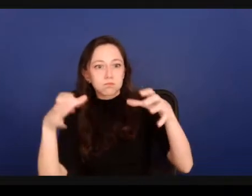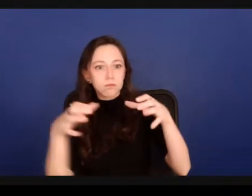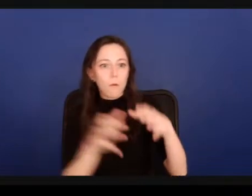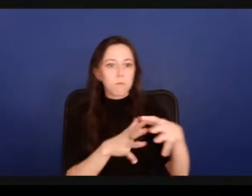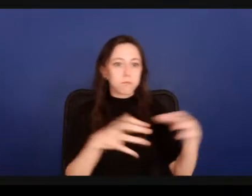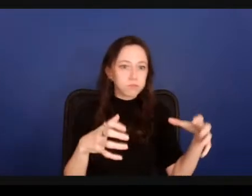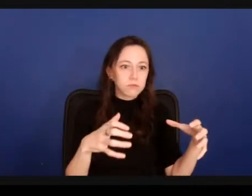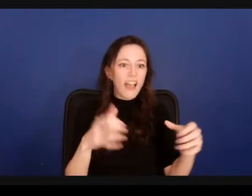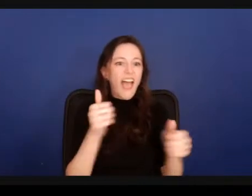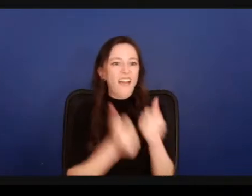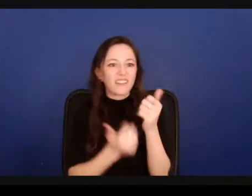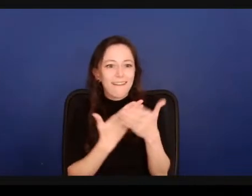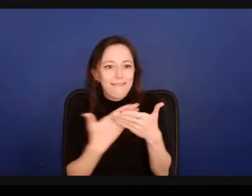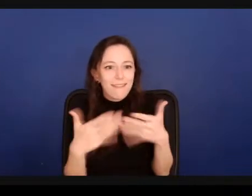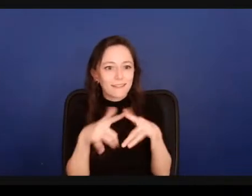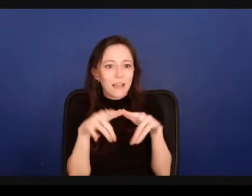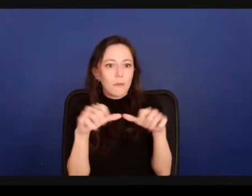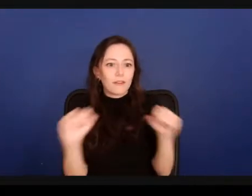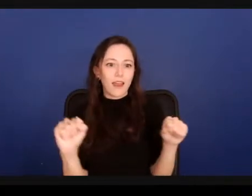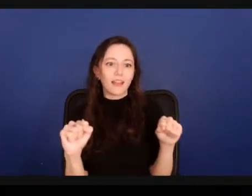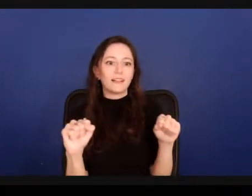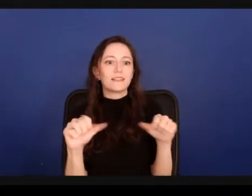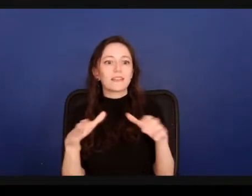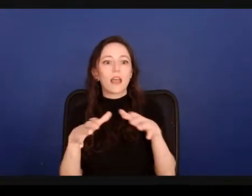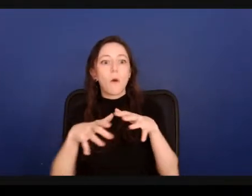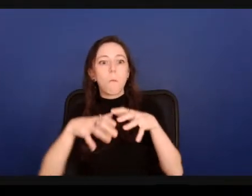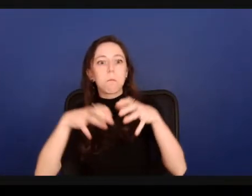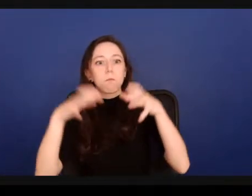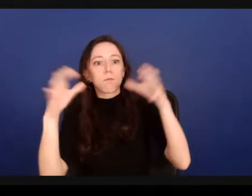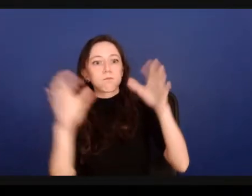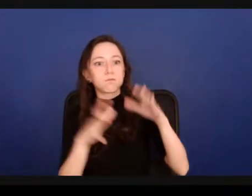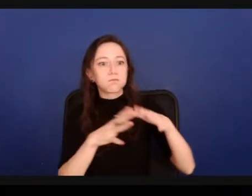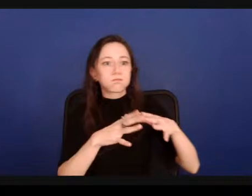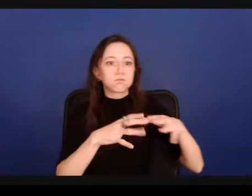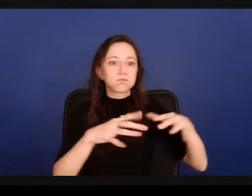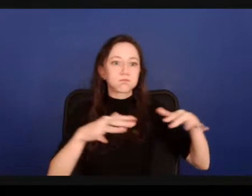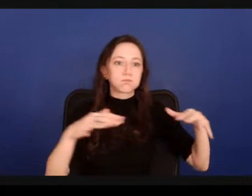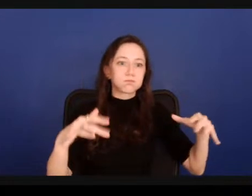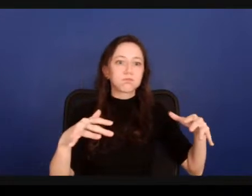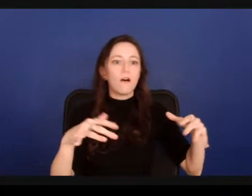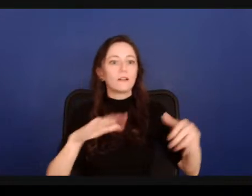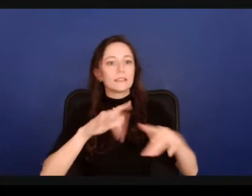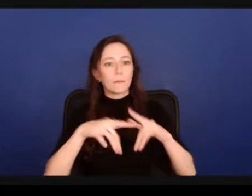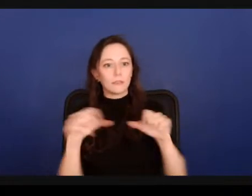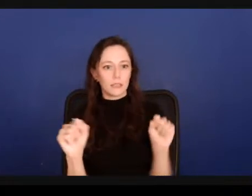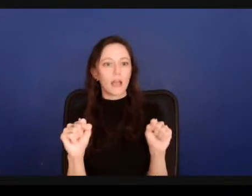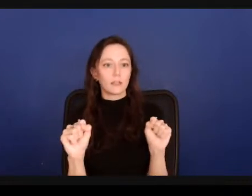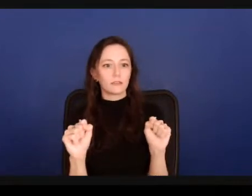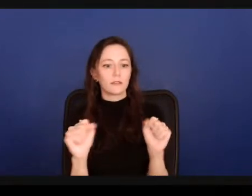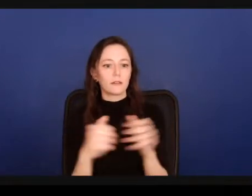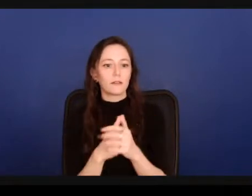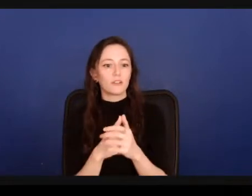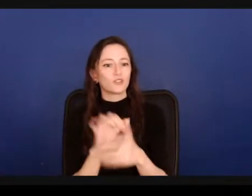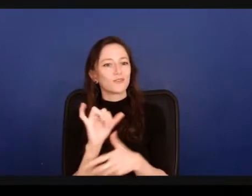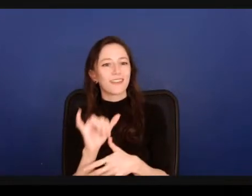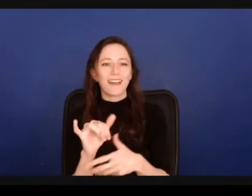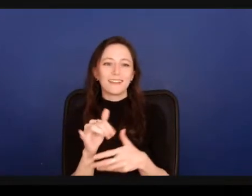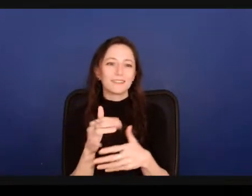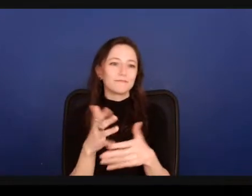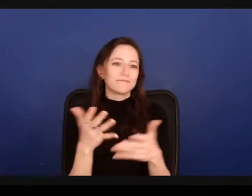everything activating, swelling, and rising all at the same time. So it seems like that's the kind of range of what we've seen